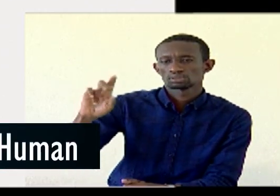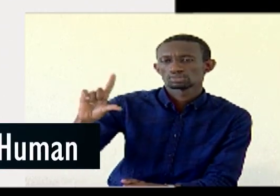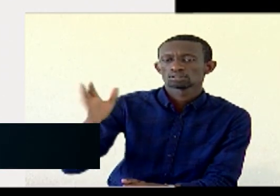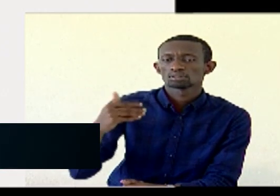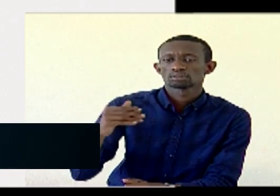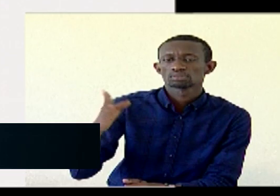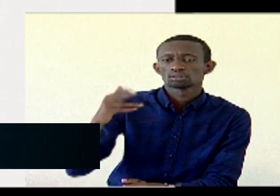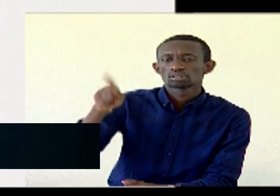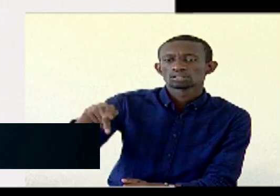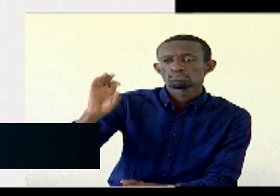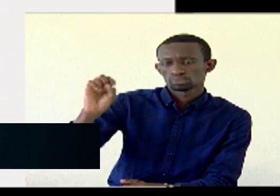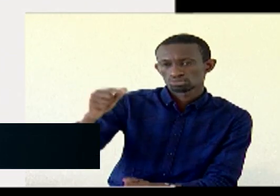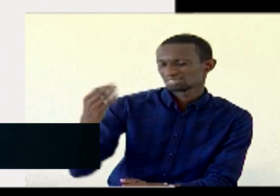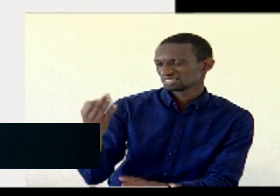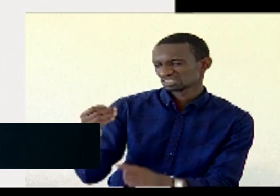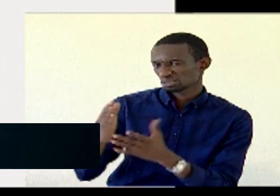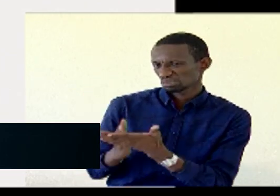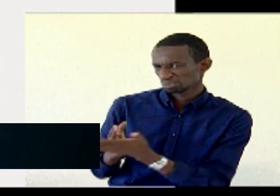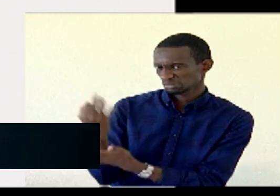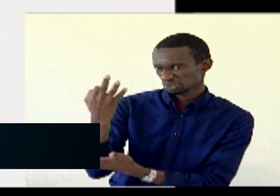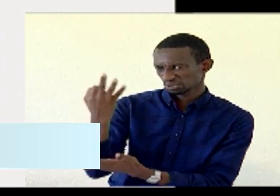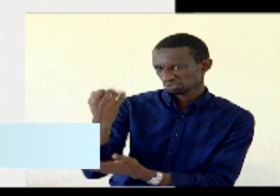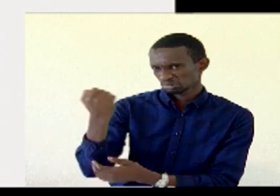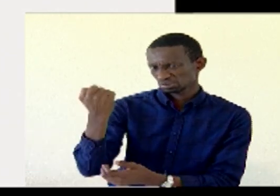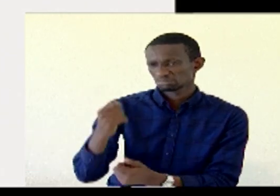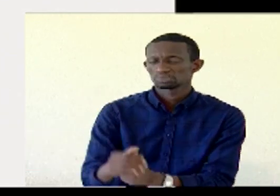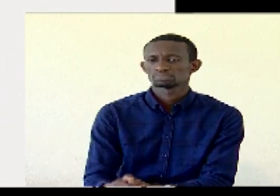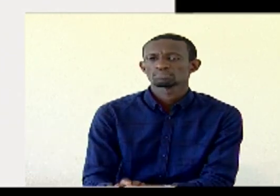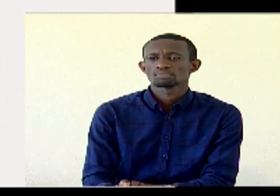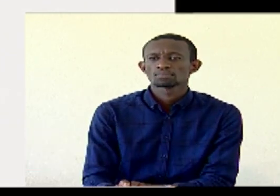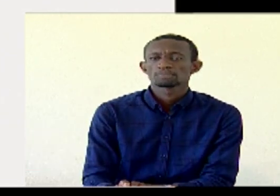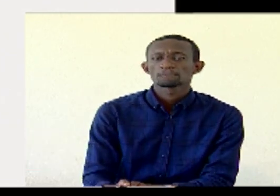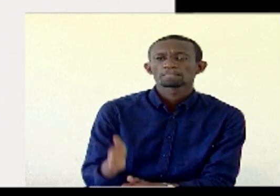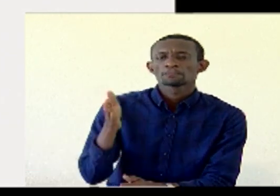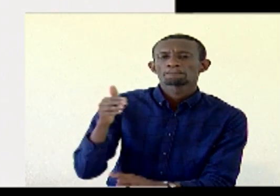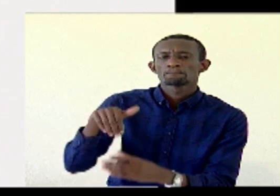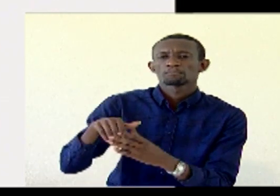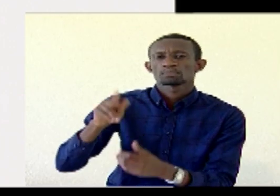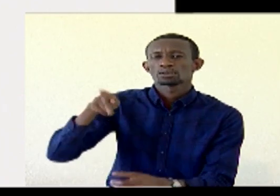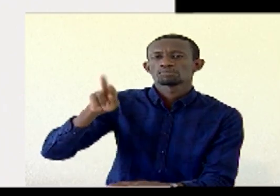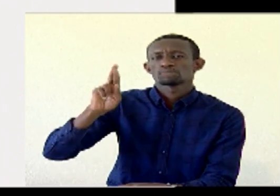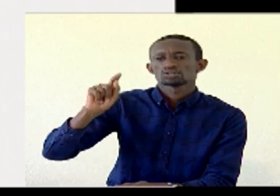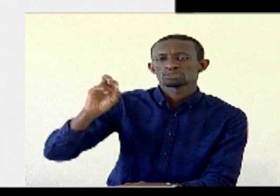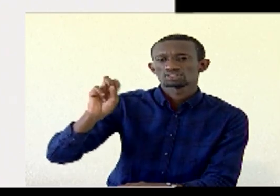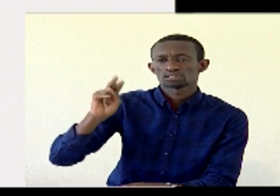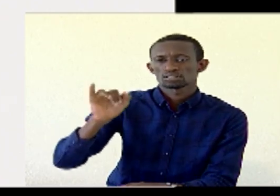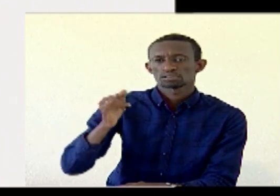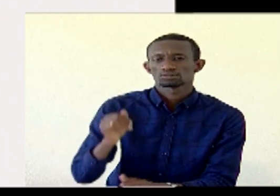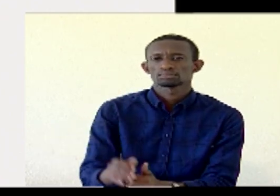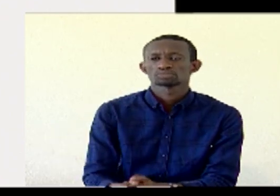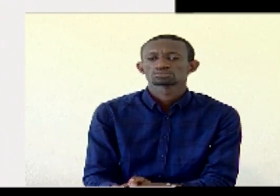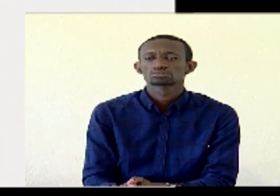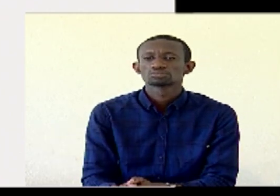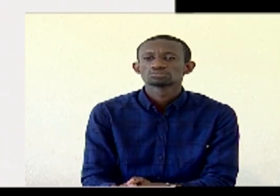parts that makes the internal structure of the kidney. This is a cross-section of the kidney, as you can try to see it properly. This is